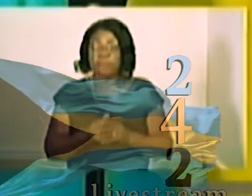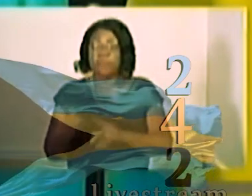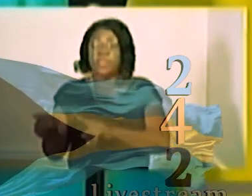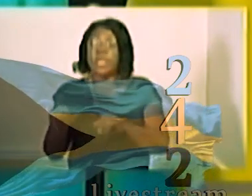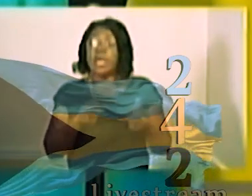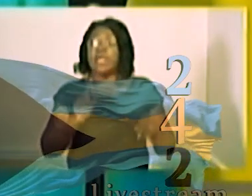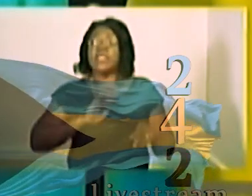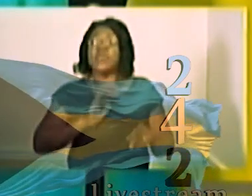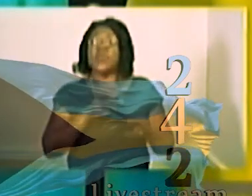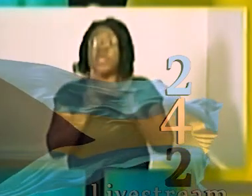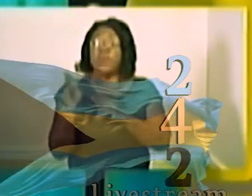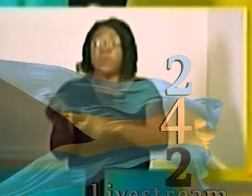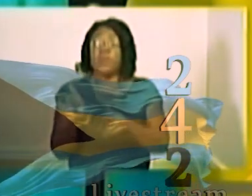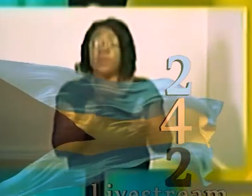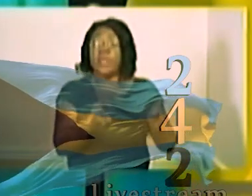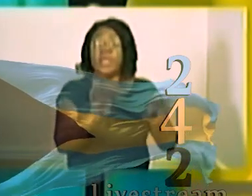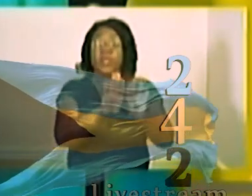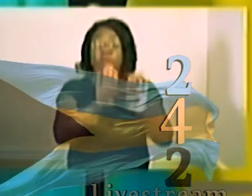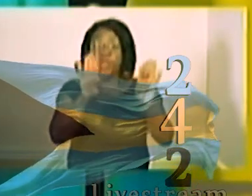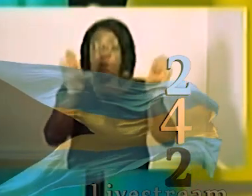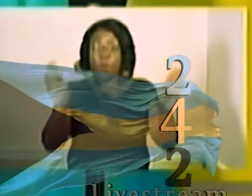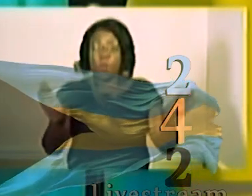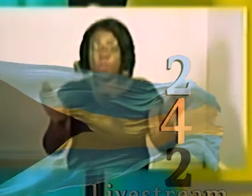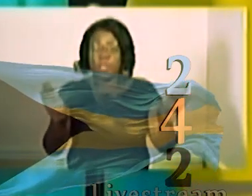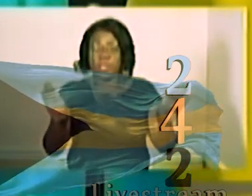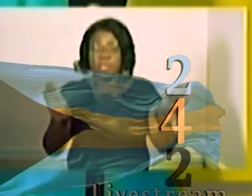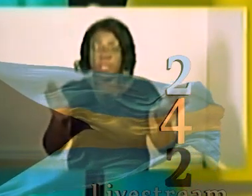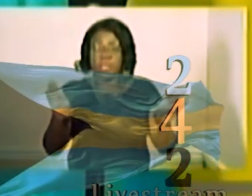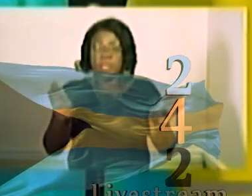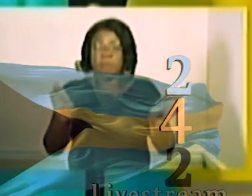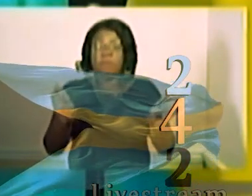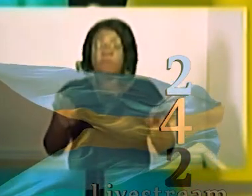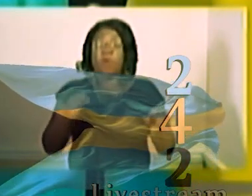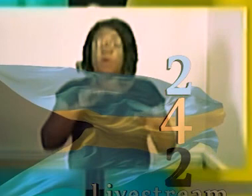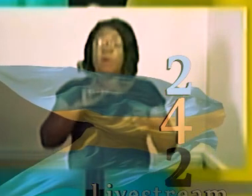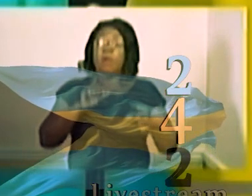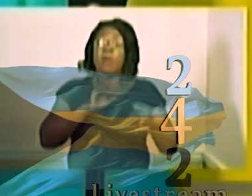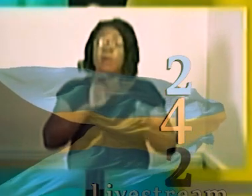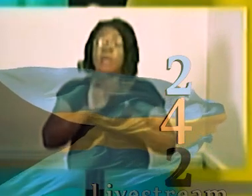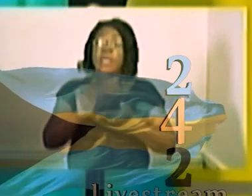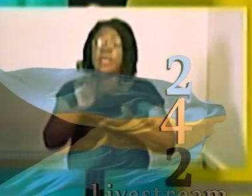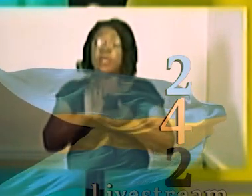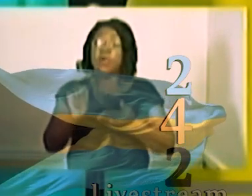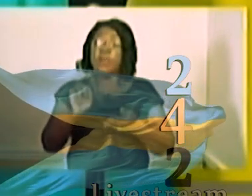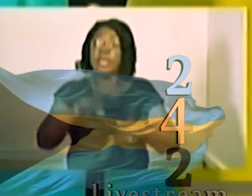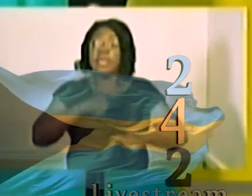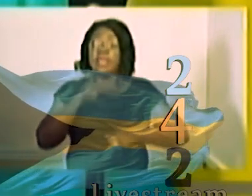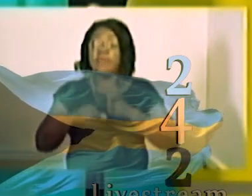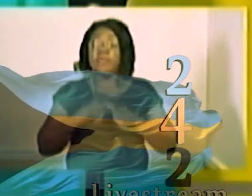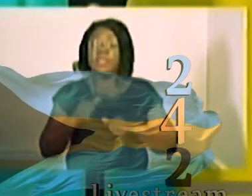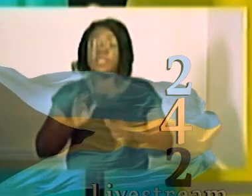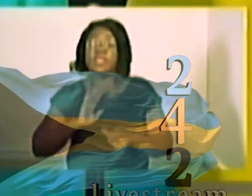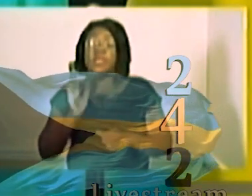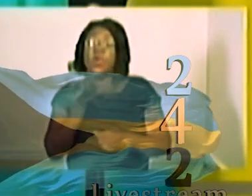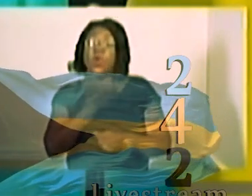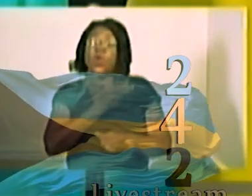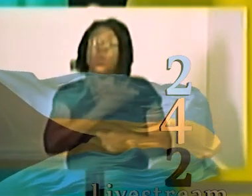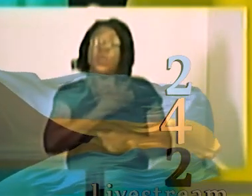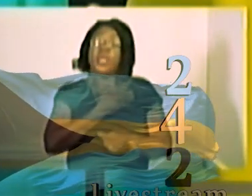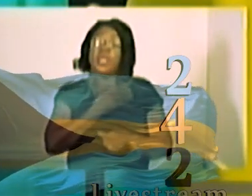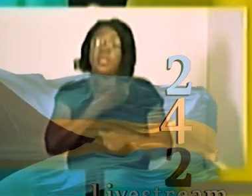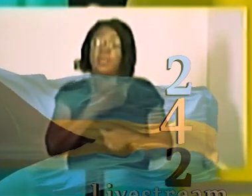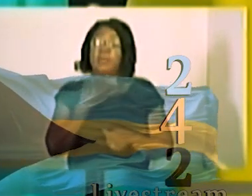As we prepare to reopen the government for commercial activity, we anticipate more testing to